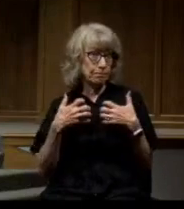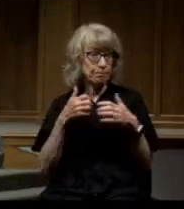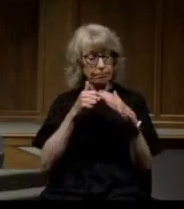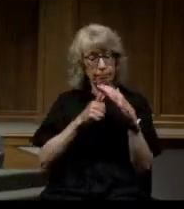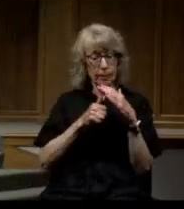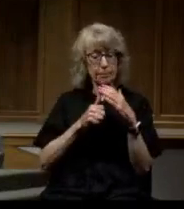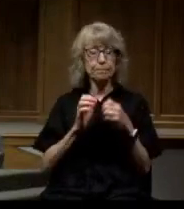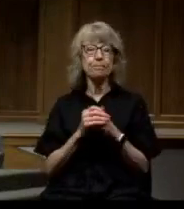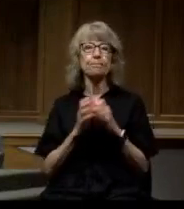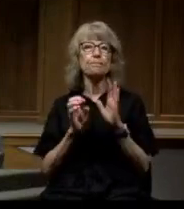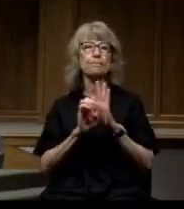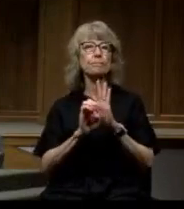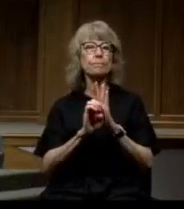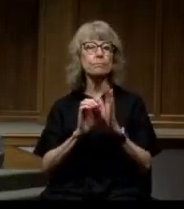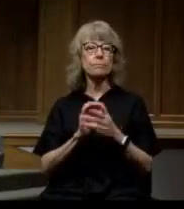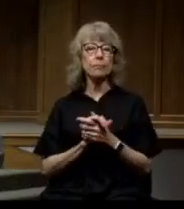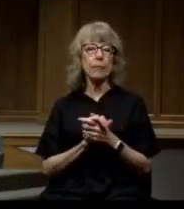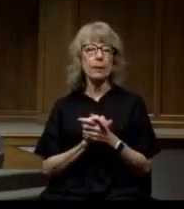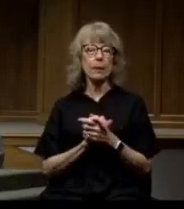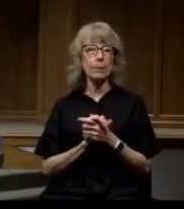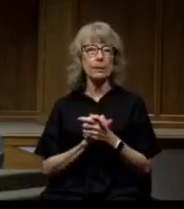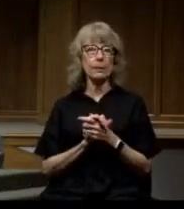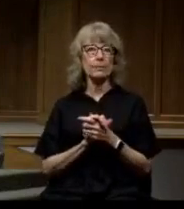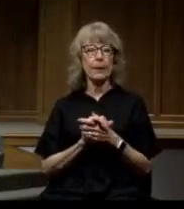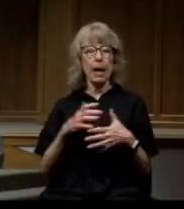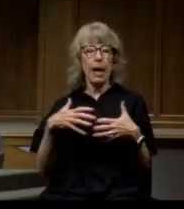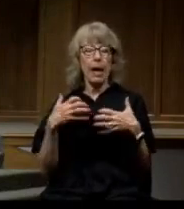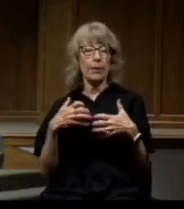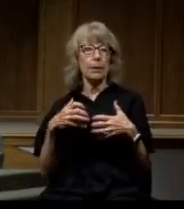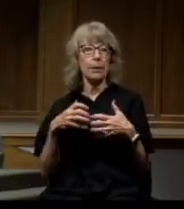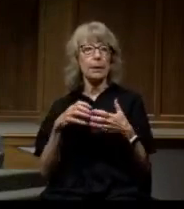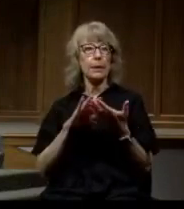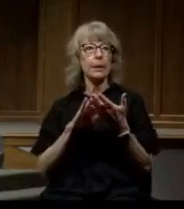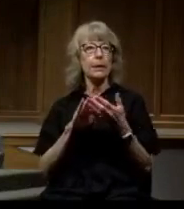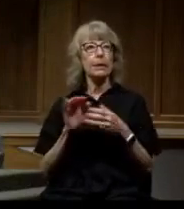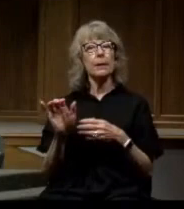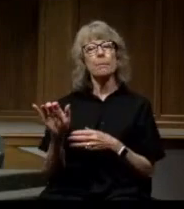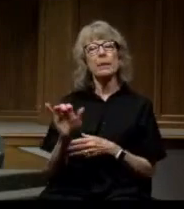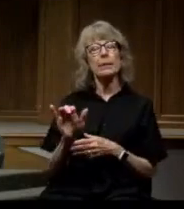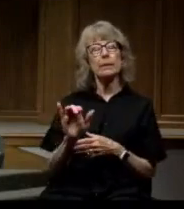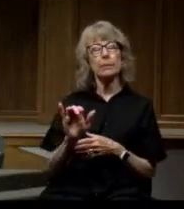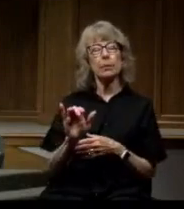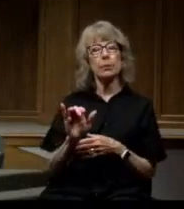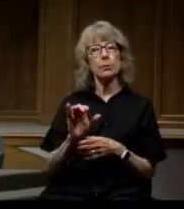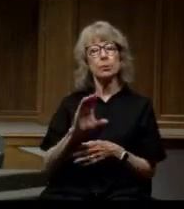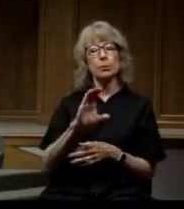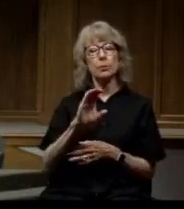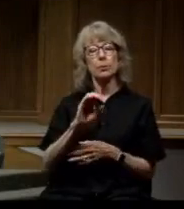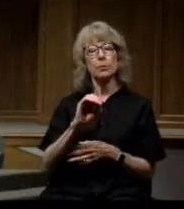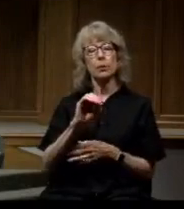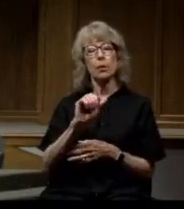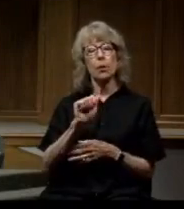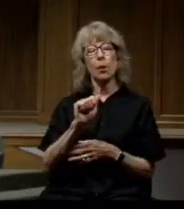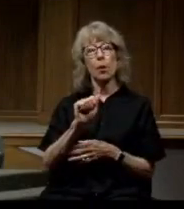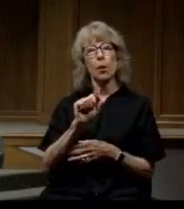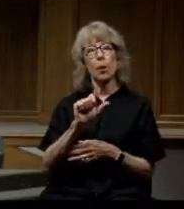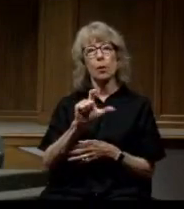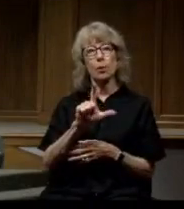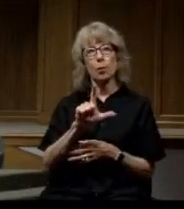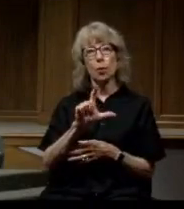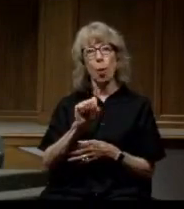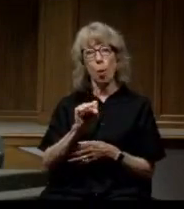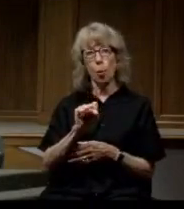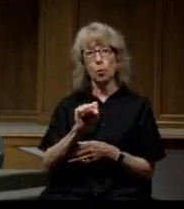on the other hand, anger can be like coals. It can smolder. And the reality is, smoldering anger lasts a lot